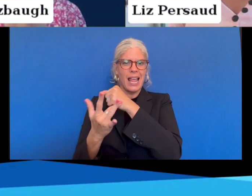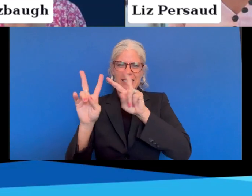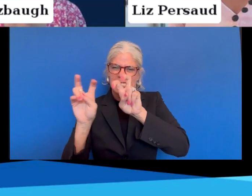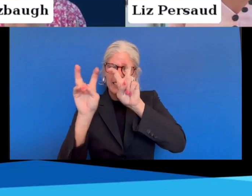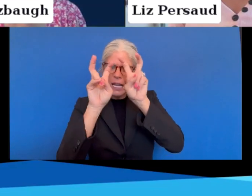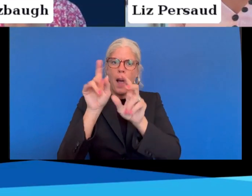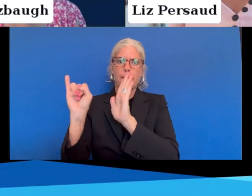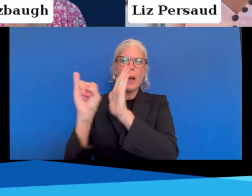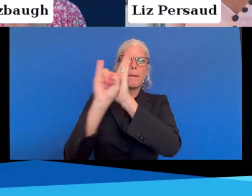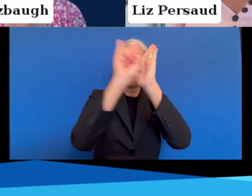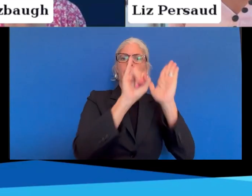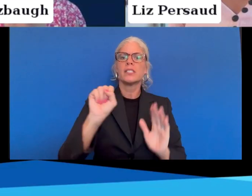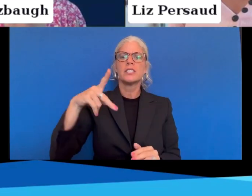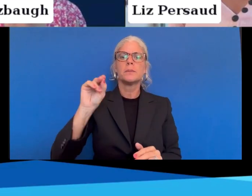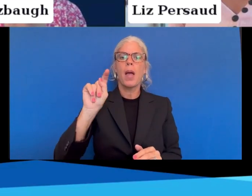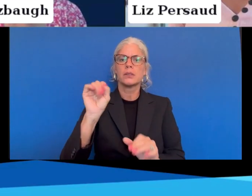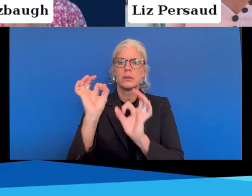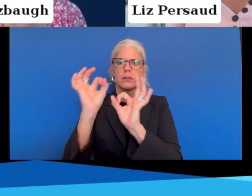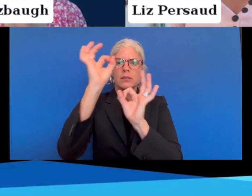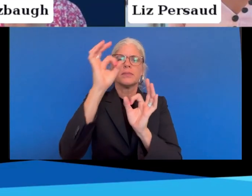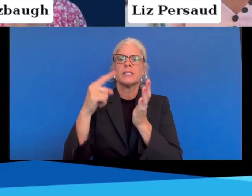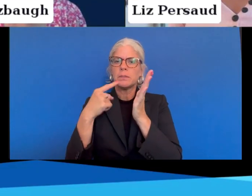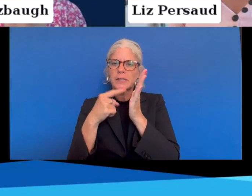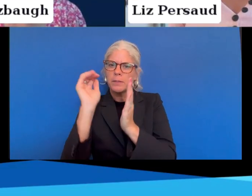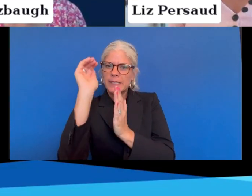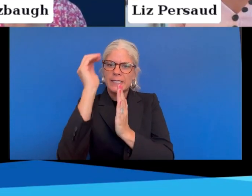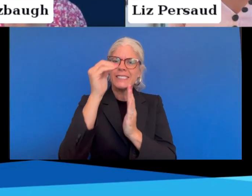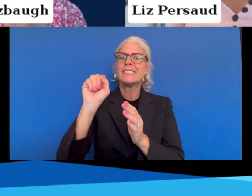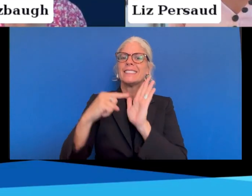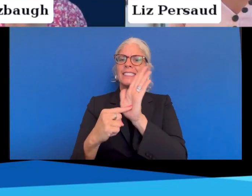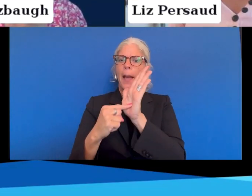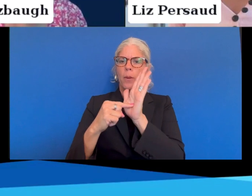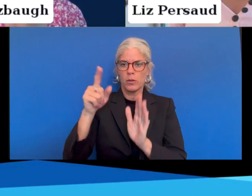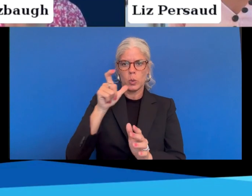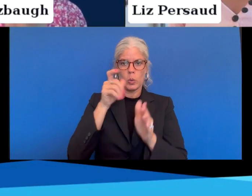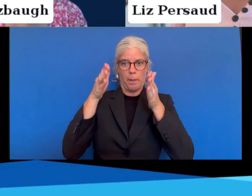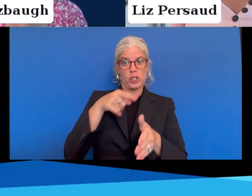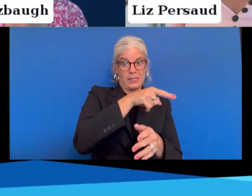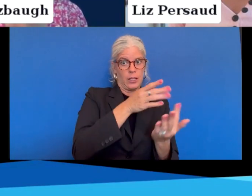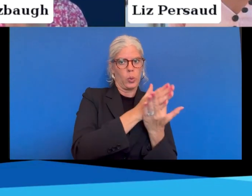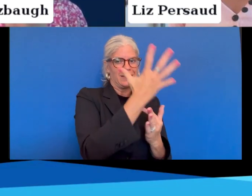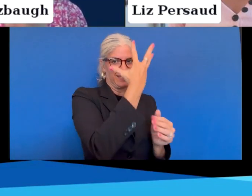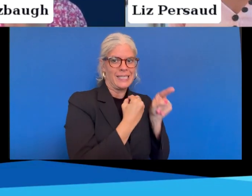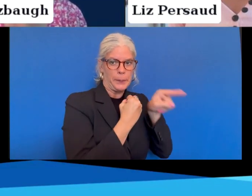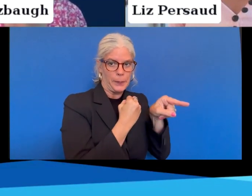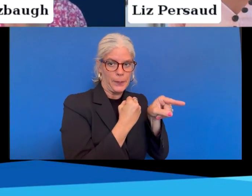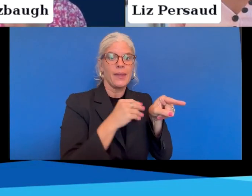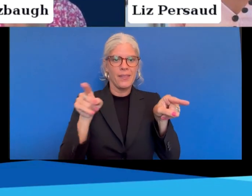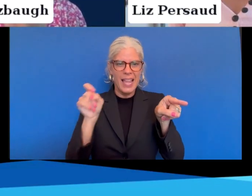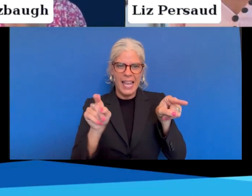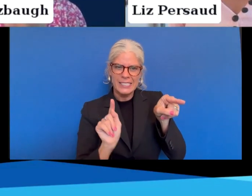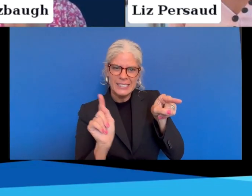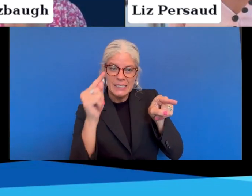colon, that visibly inspects using high camera technology, looking for abnormal